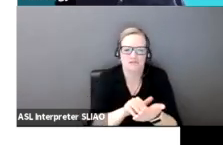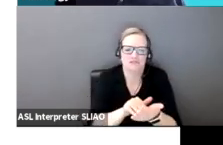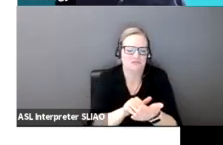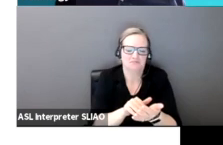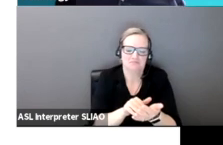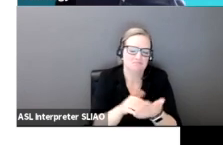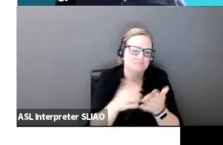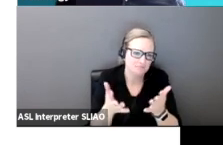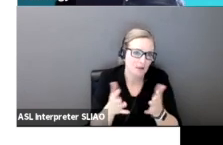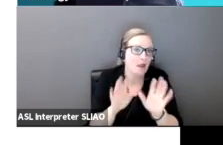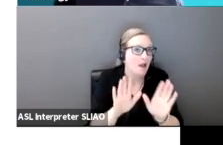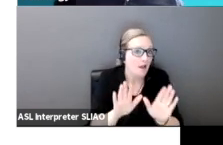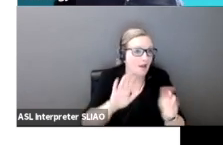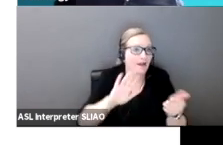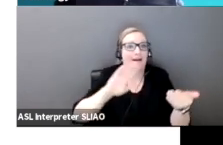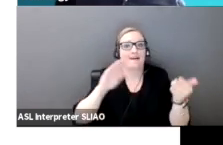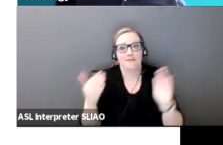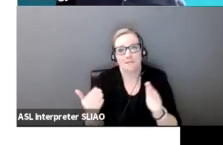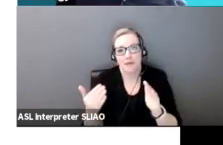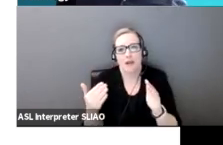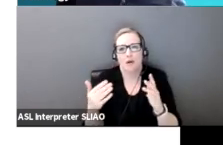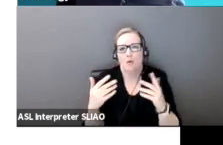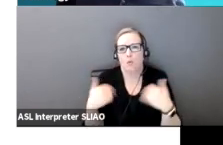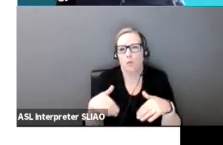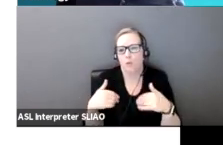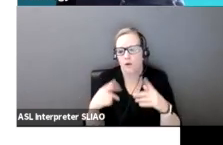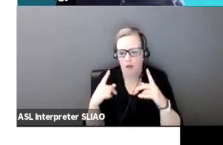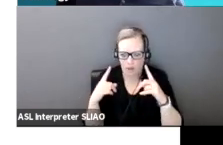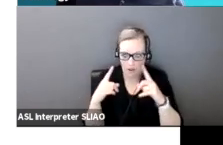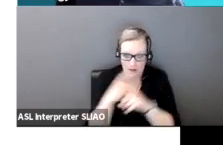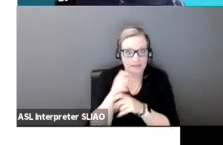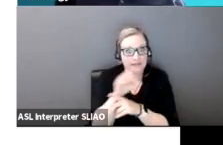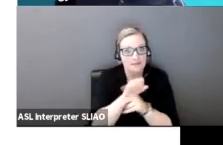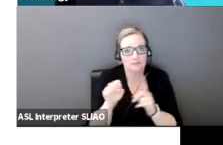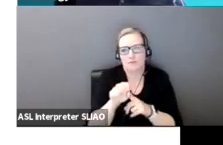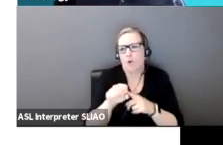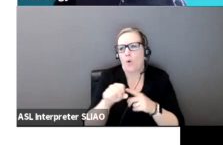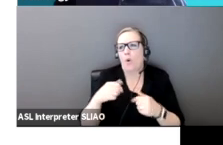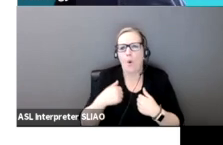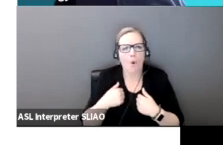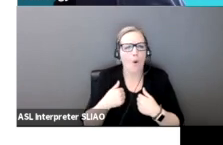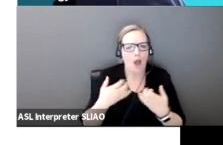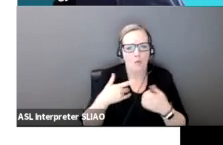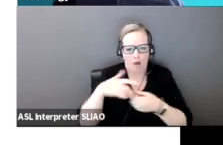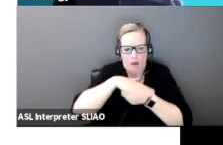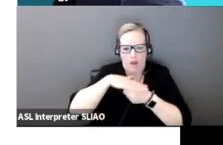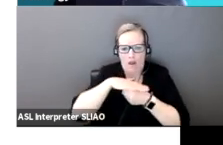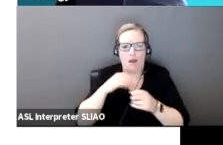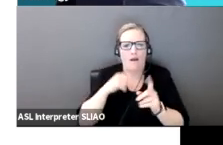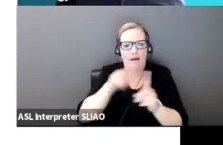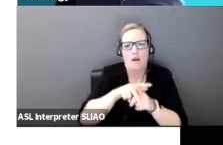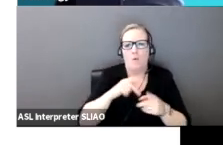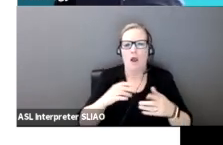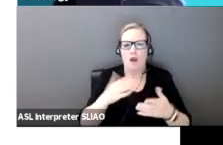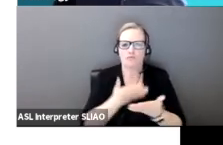A complex family of applications filed in many jurisdictions via PCT applications may cost